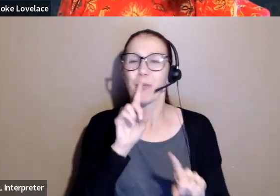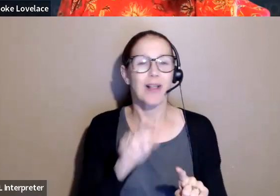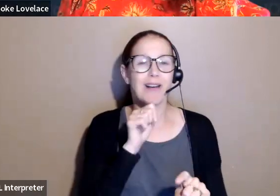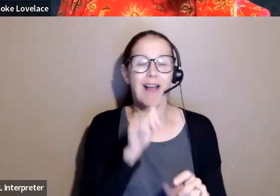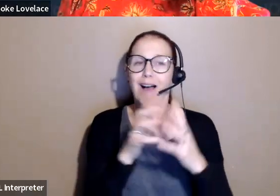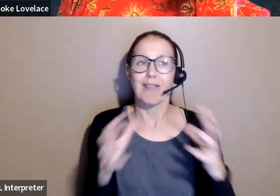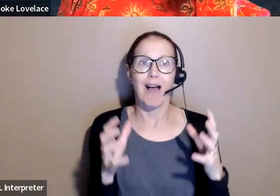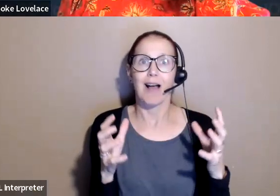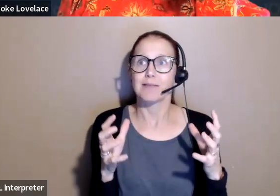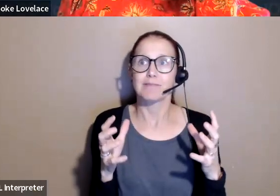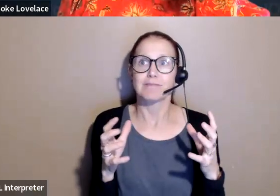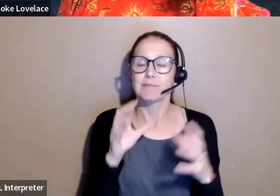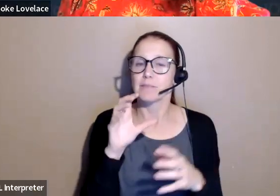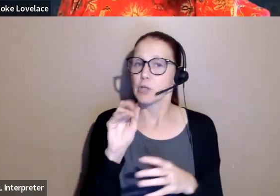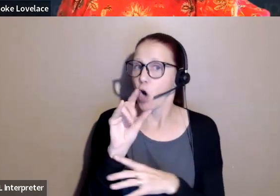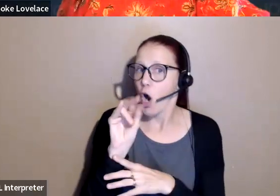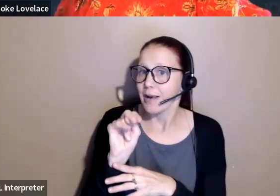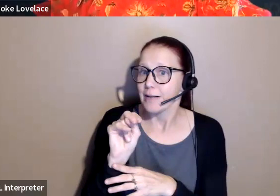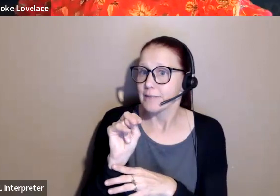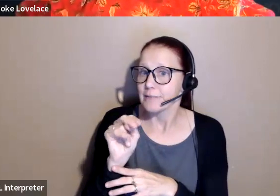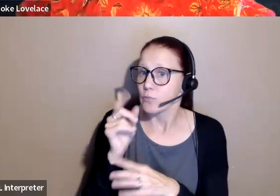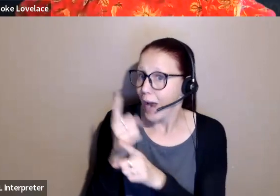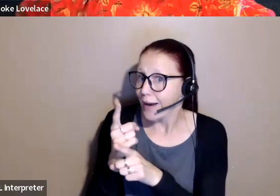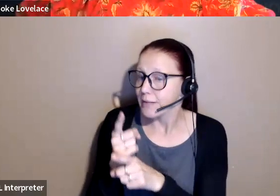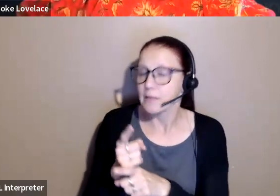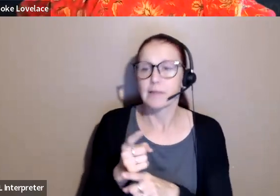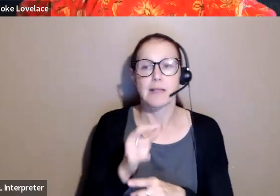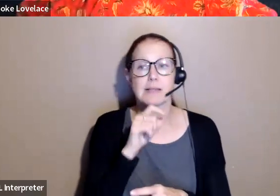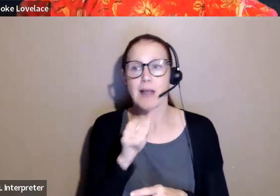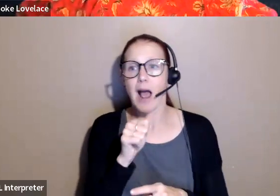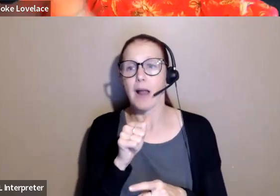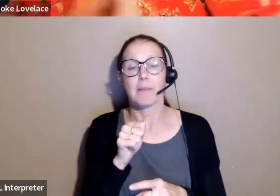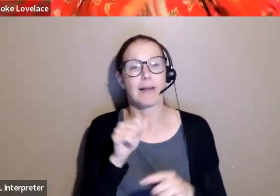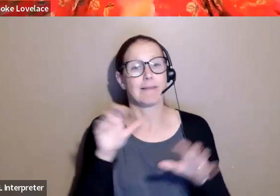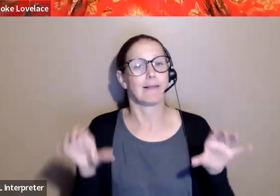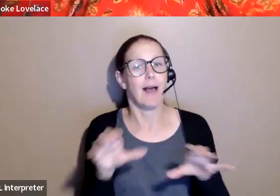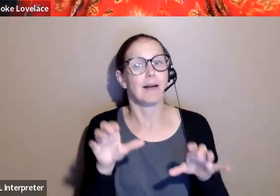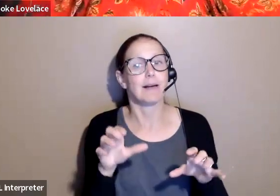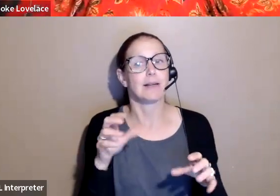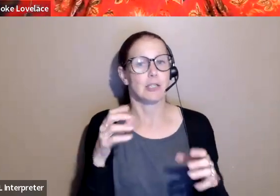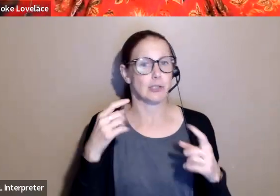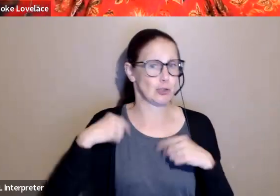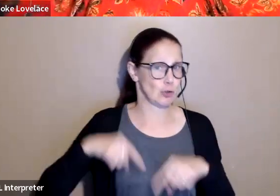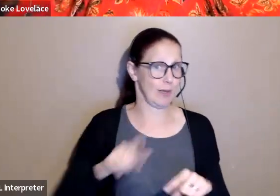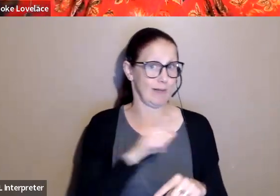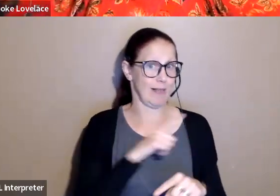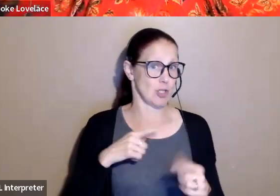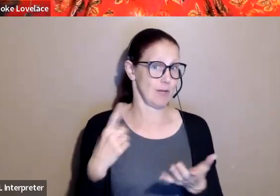lot, Carlin, right, has been first and foremost in the legislative discussion.